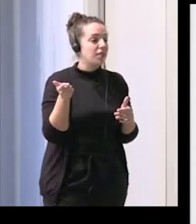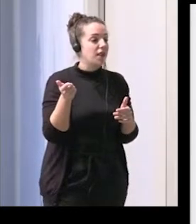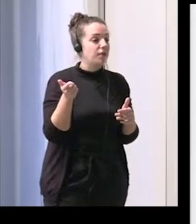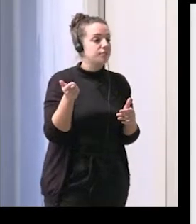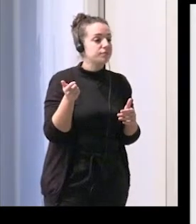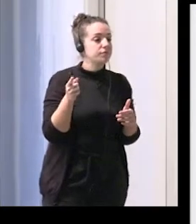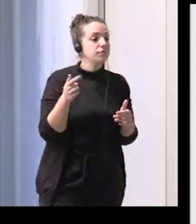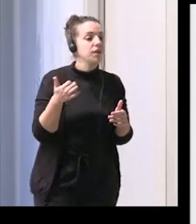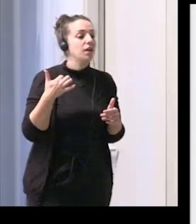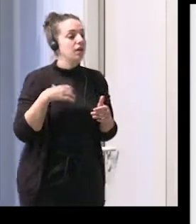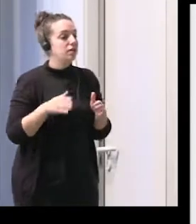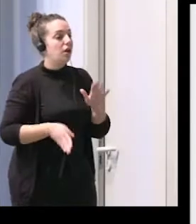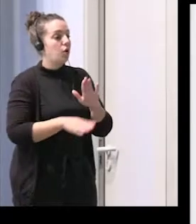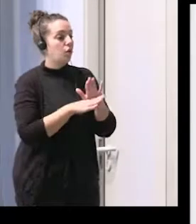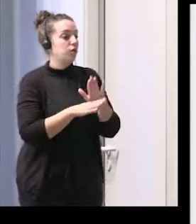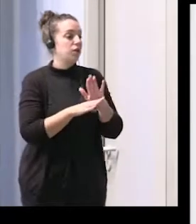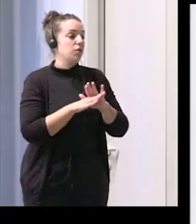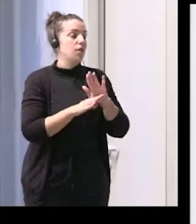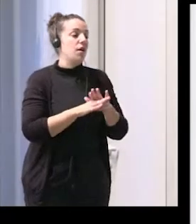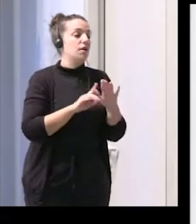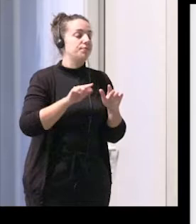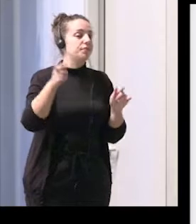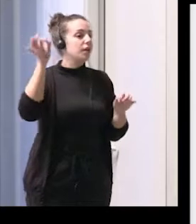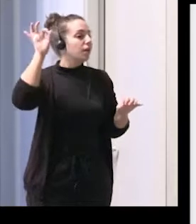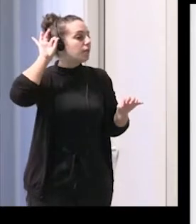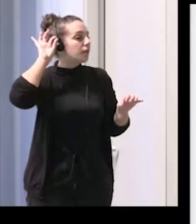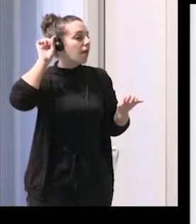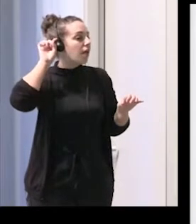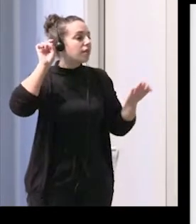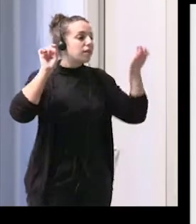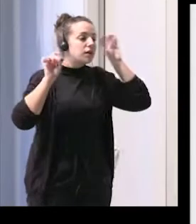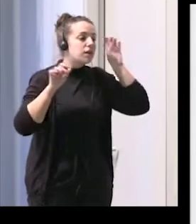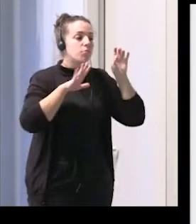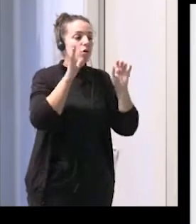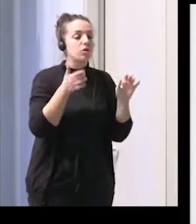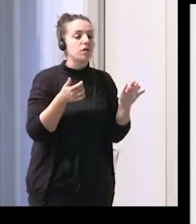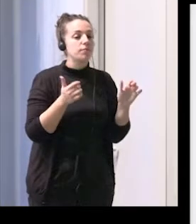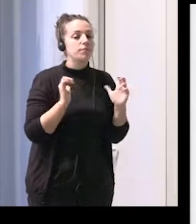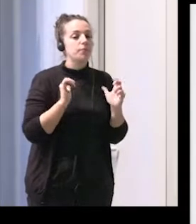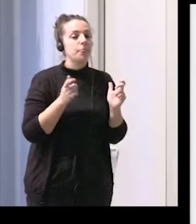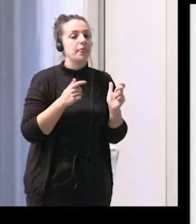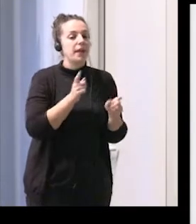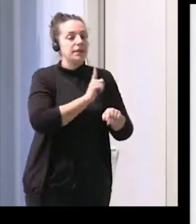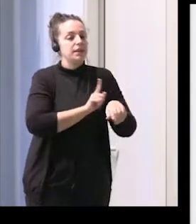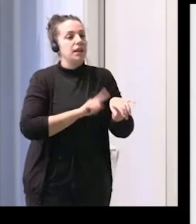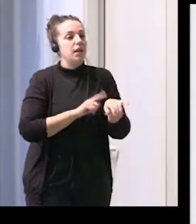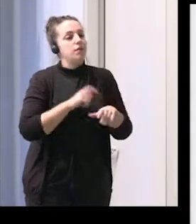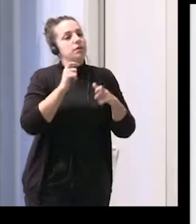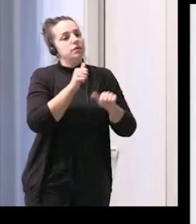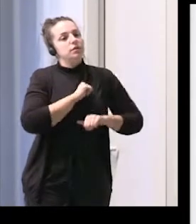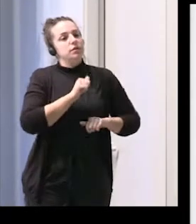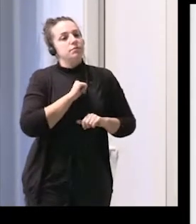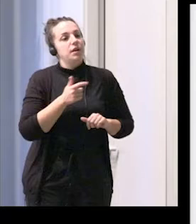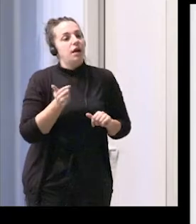remains after bilateral implant use because we just waited too long, the benefits of using those two devices